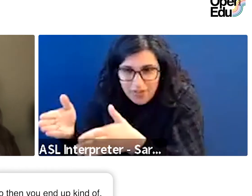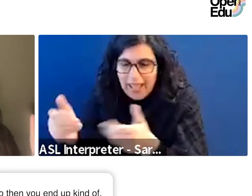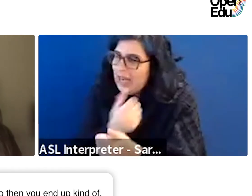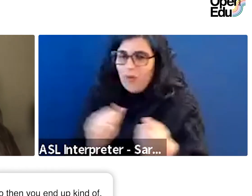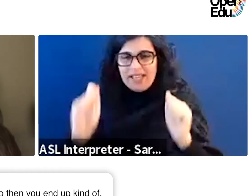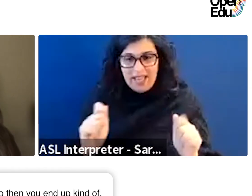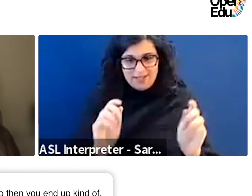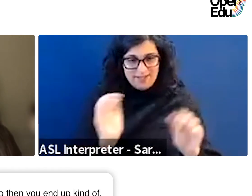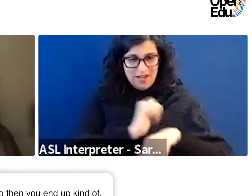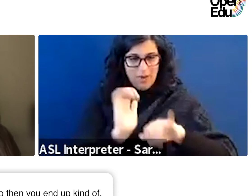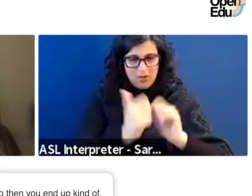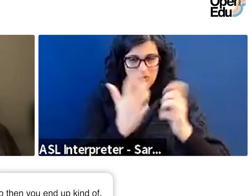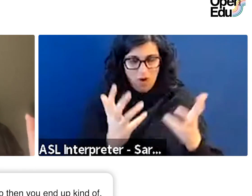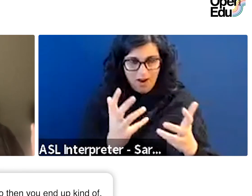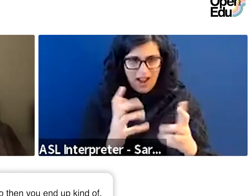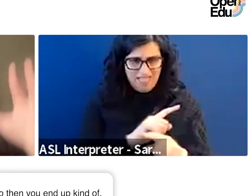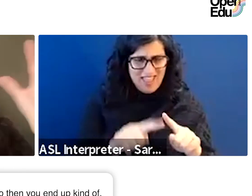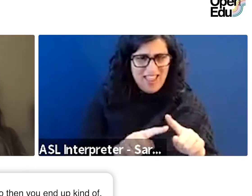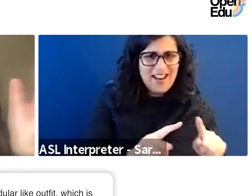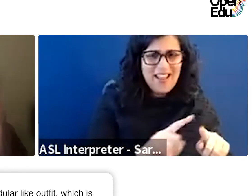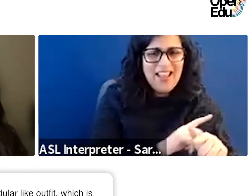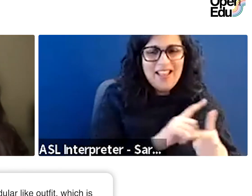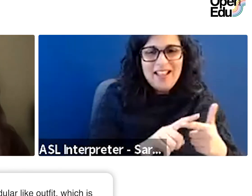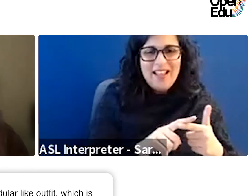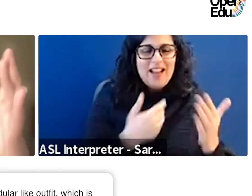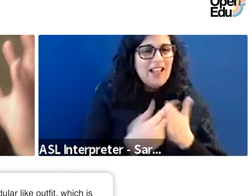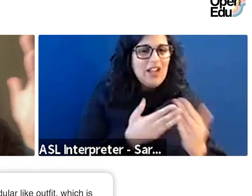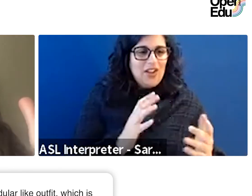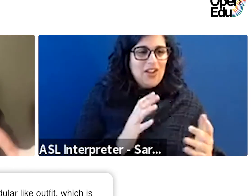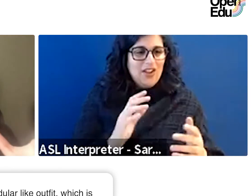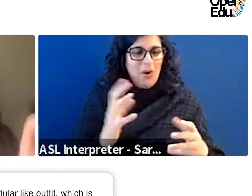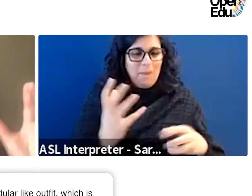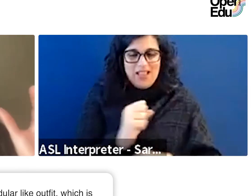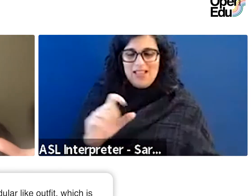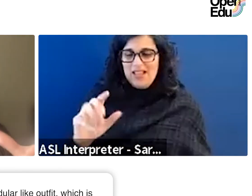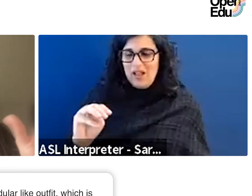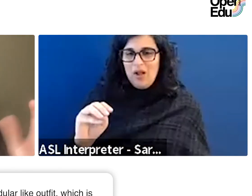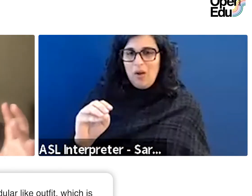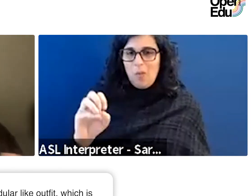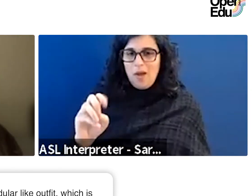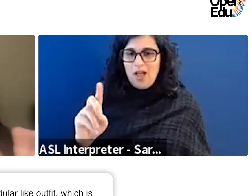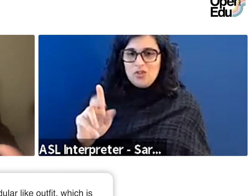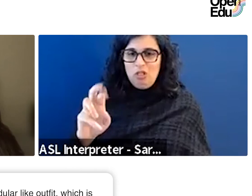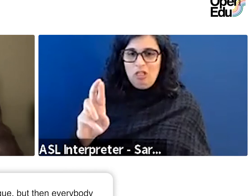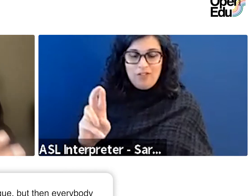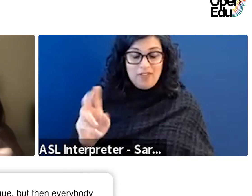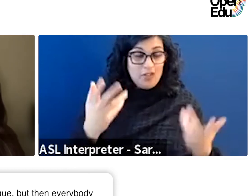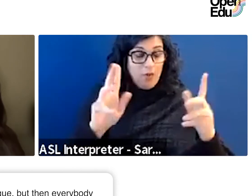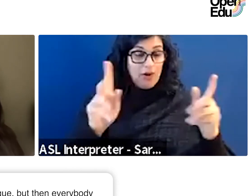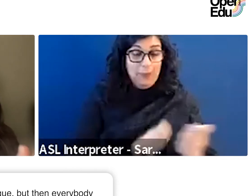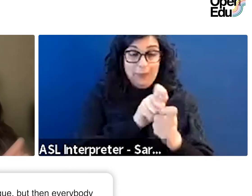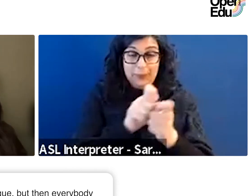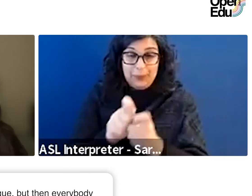And so then you end up kind of, even though you're creating a modular outfit, which is already so customizable and unique,